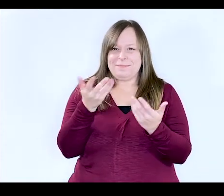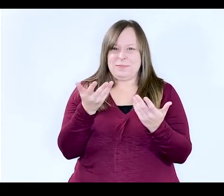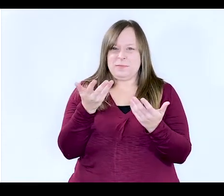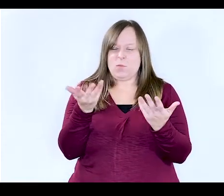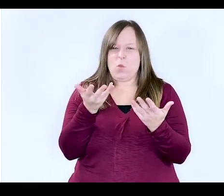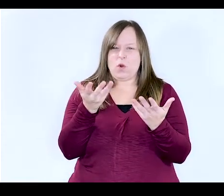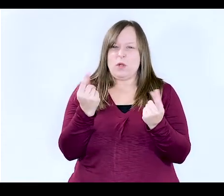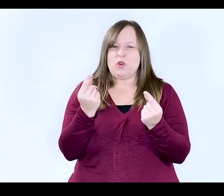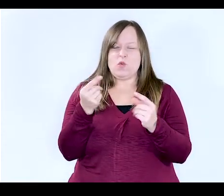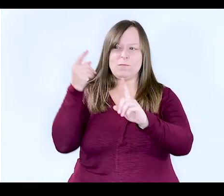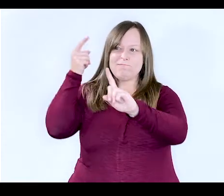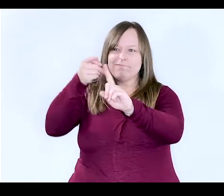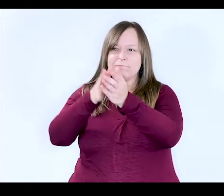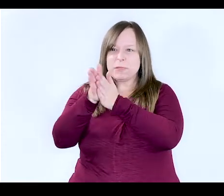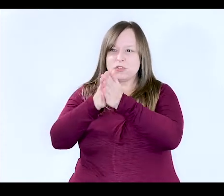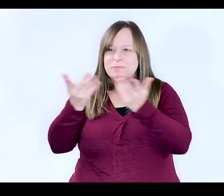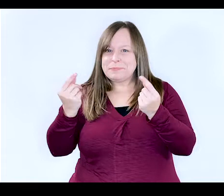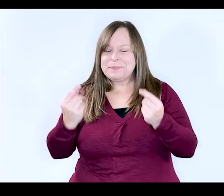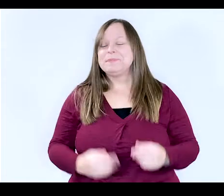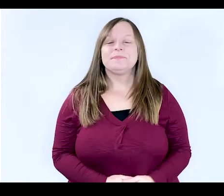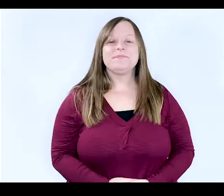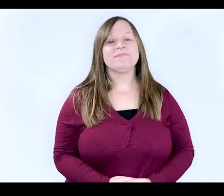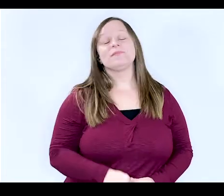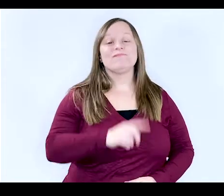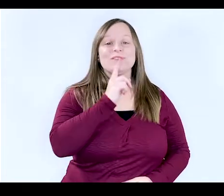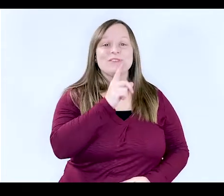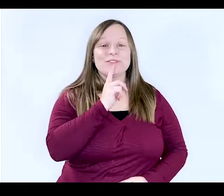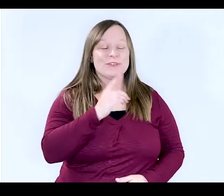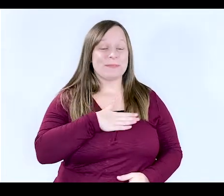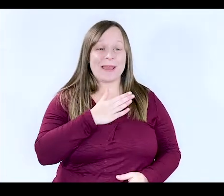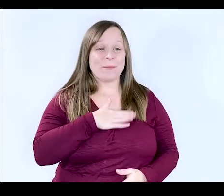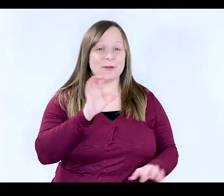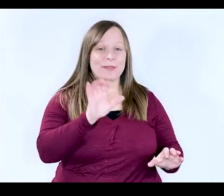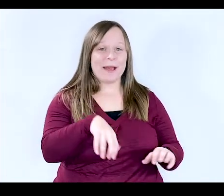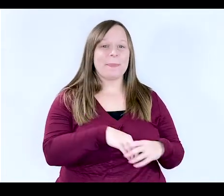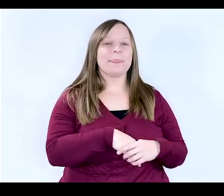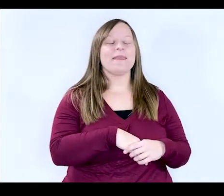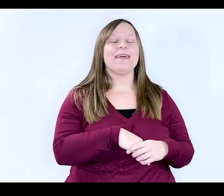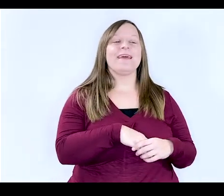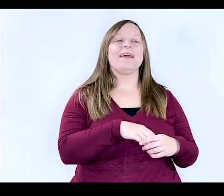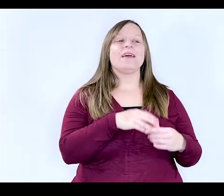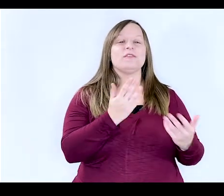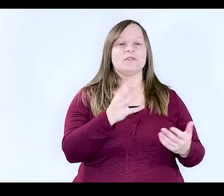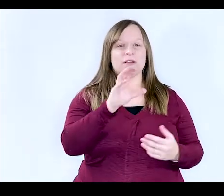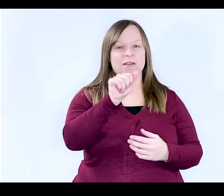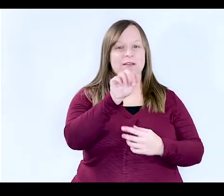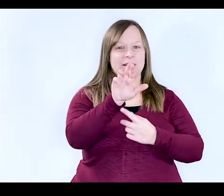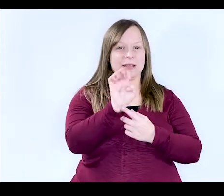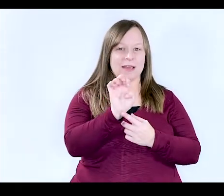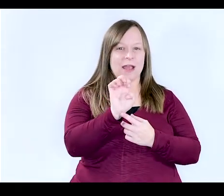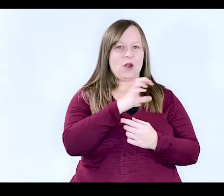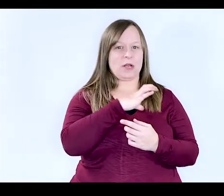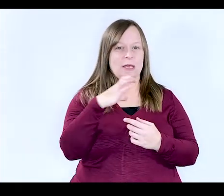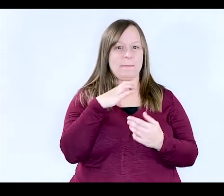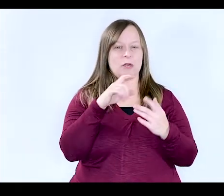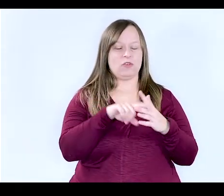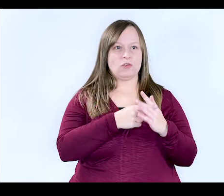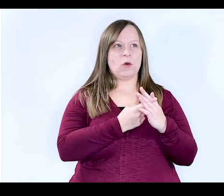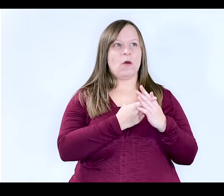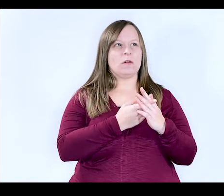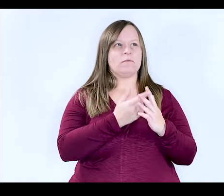Task Force is and what are our mission and goals. Sure, I'd be happy to. The C.A.R.E